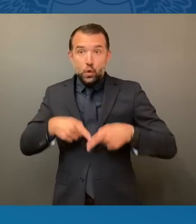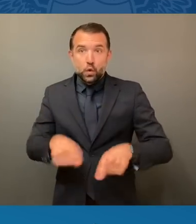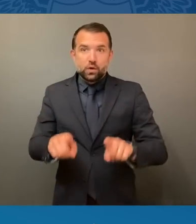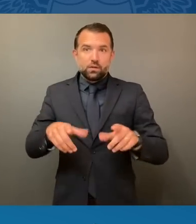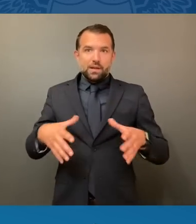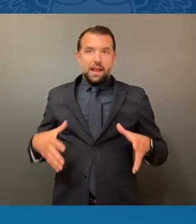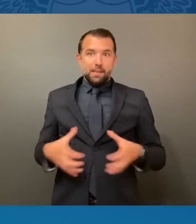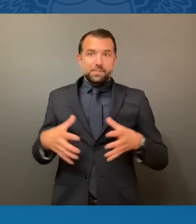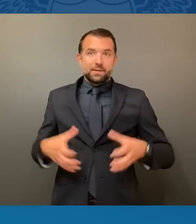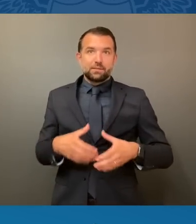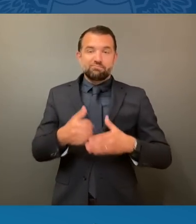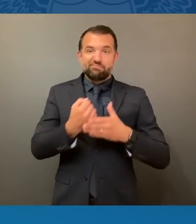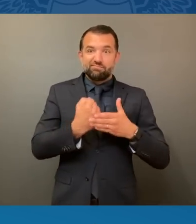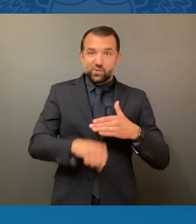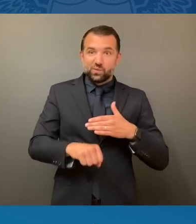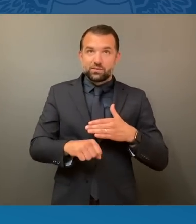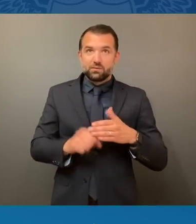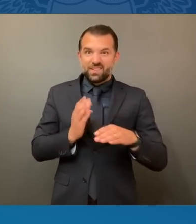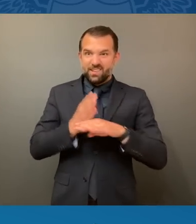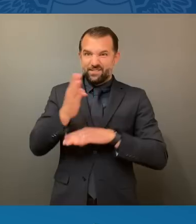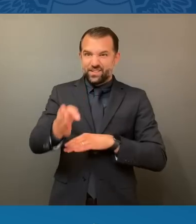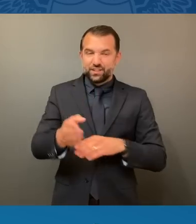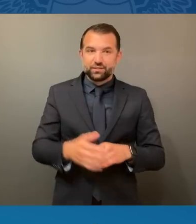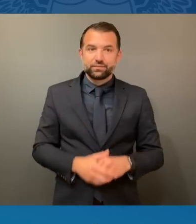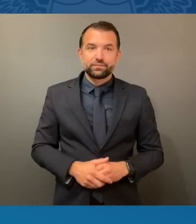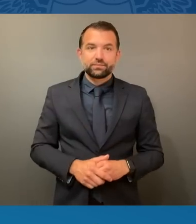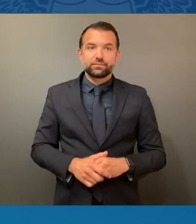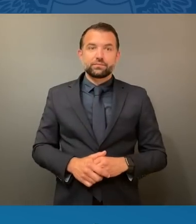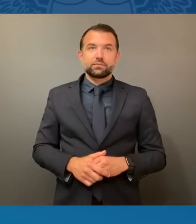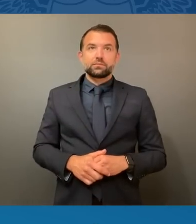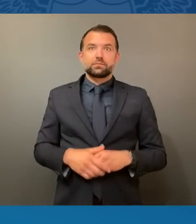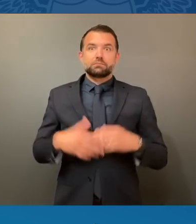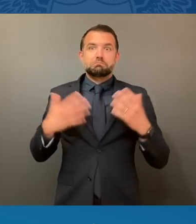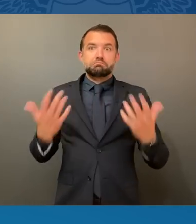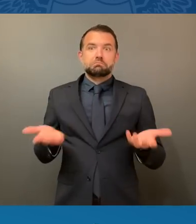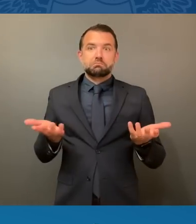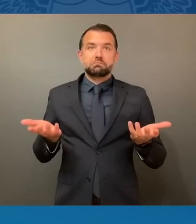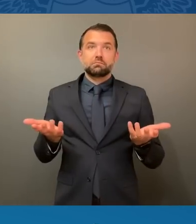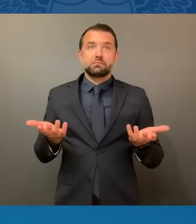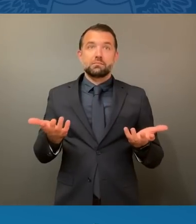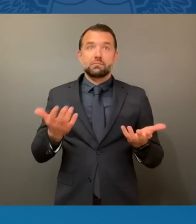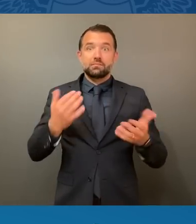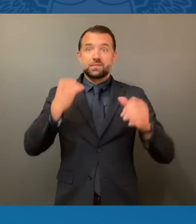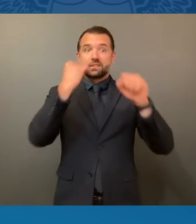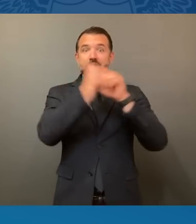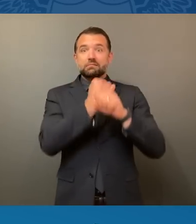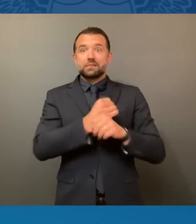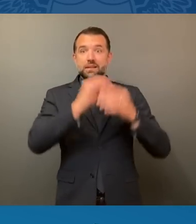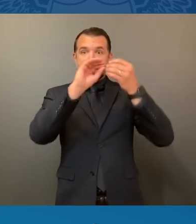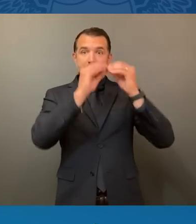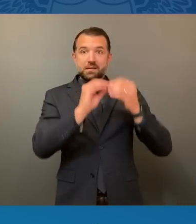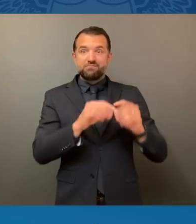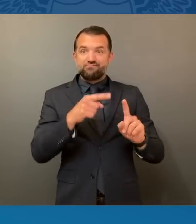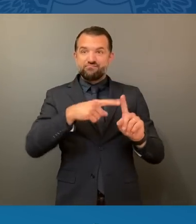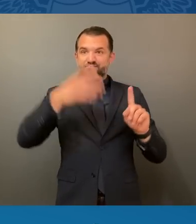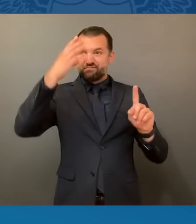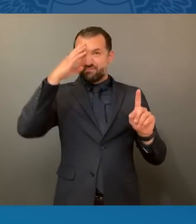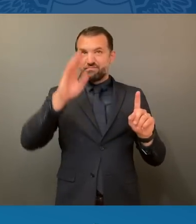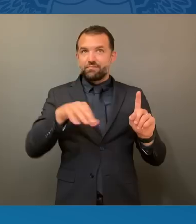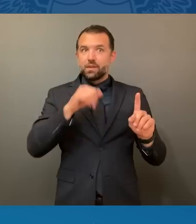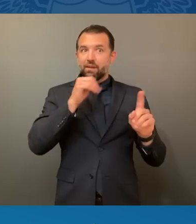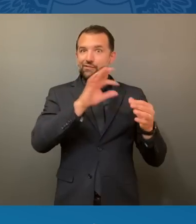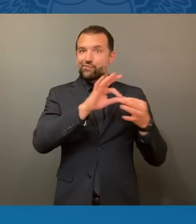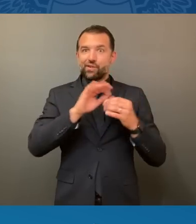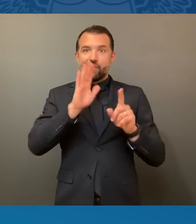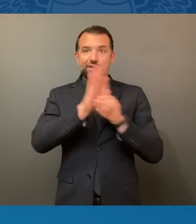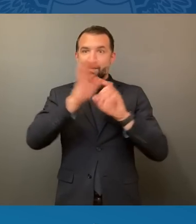And by the way, statistically, we know that it is not necessarily a function of her educational level Yes.